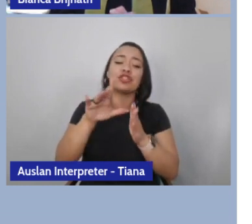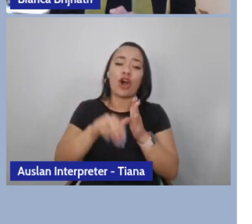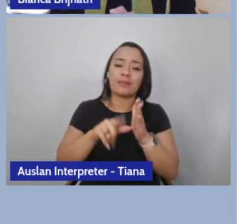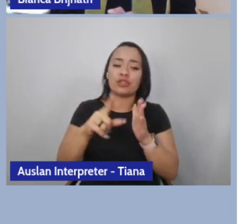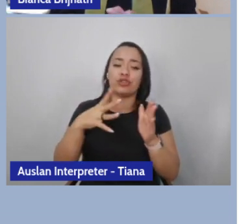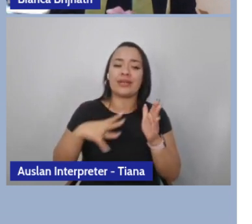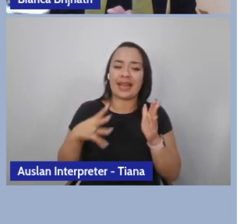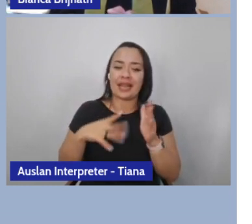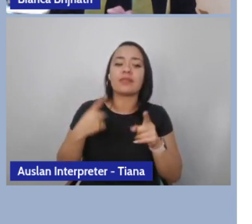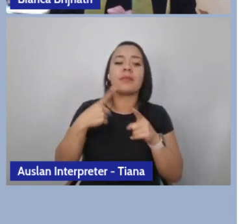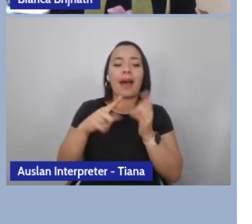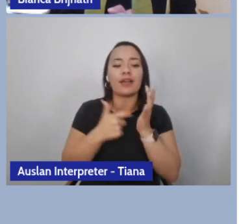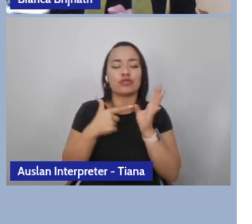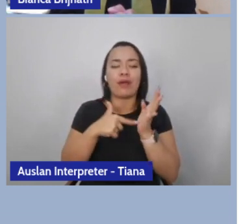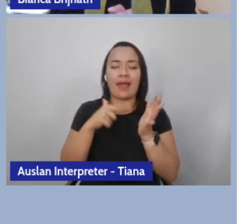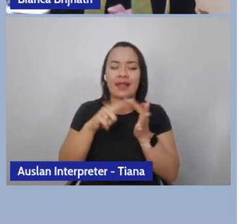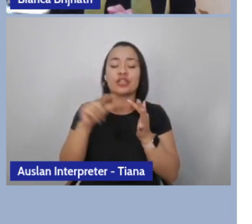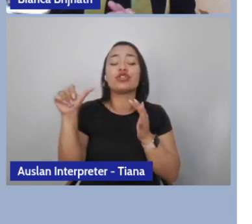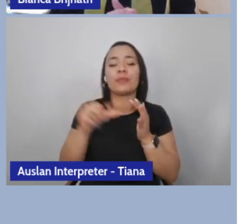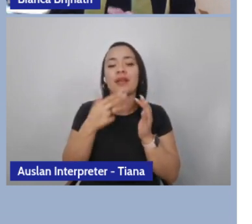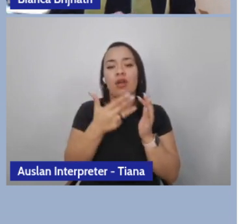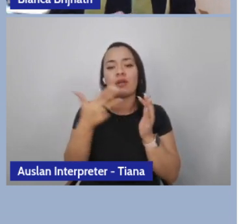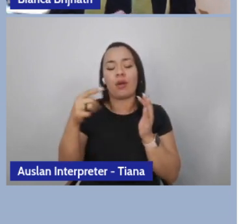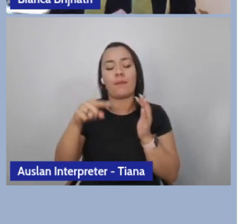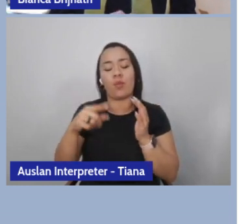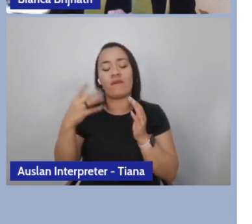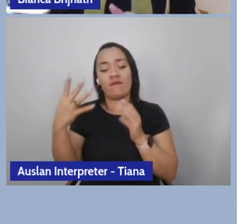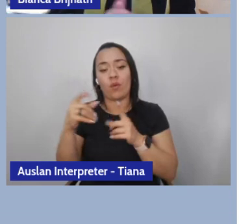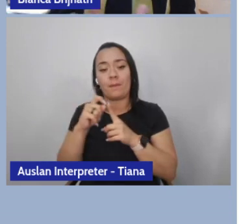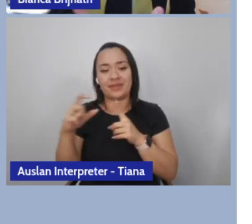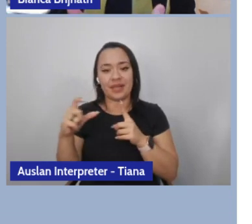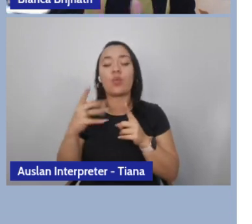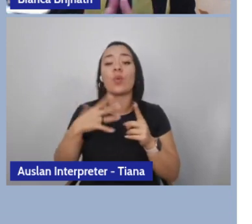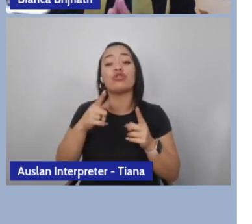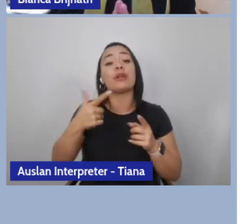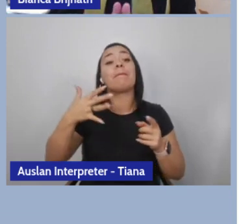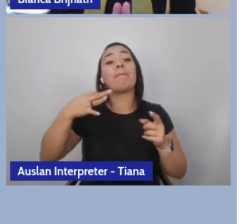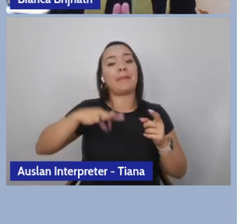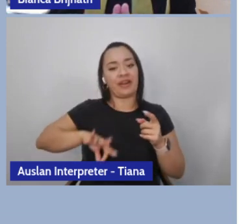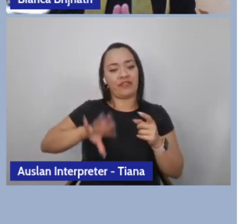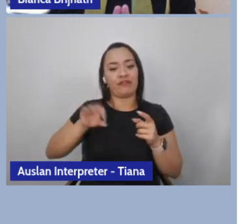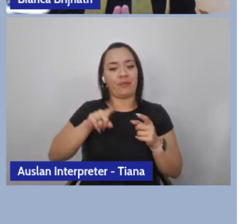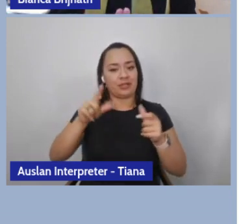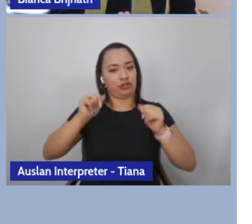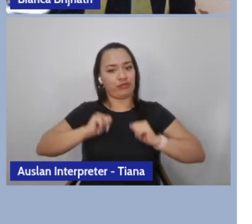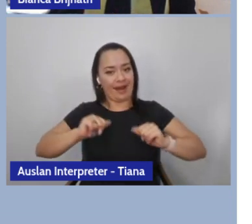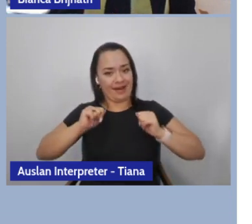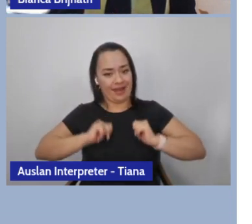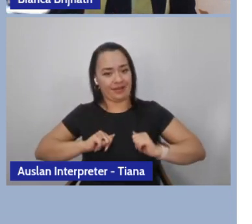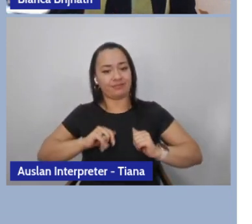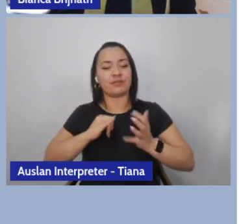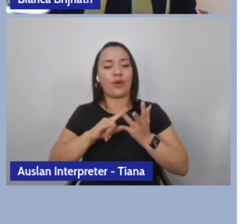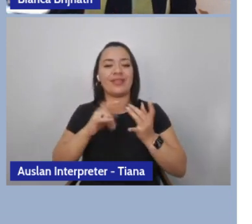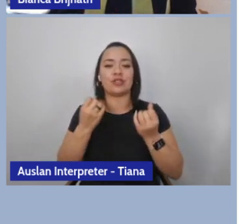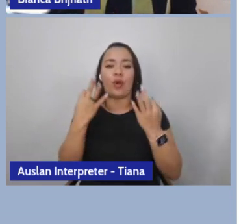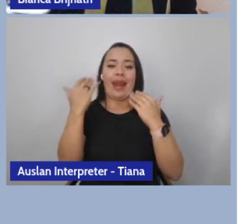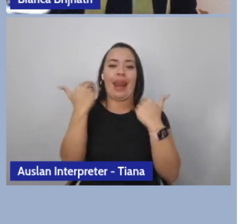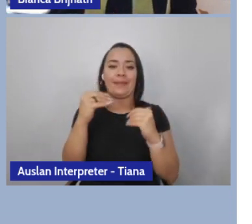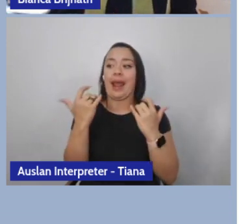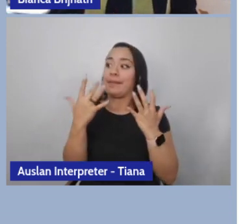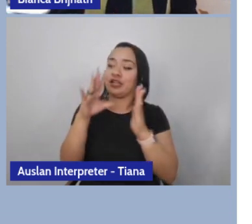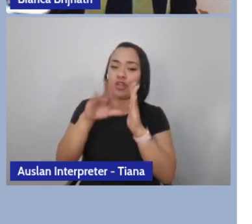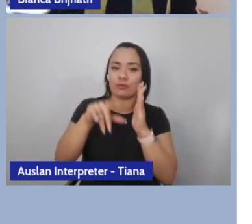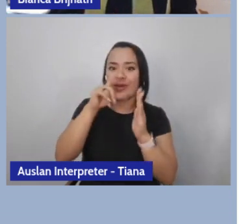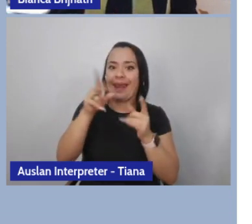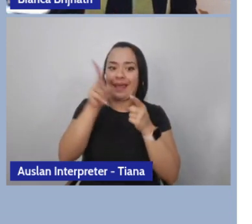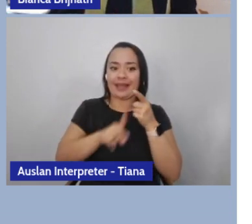you to avail of this training, to benefit from it, and to obviously apply it in your practice. You can claim as an